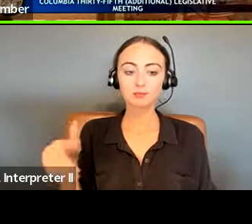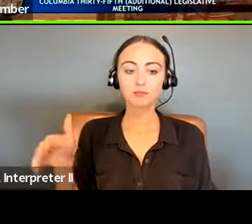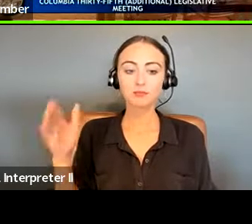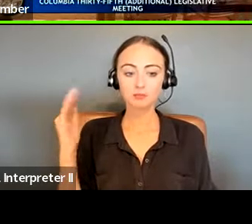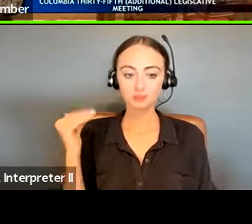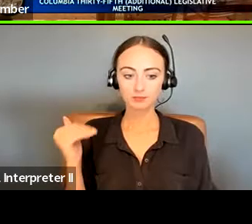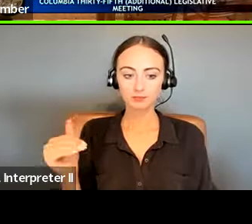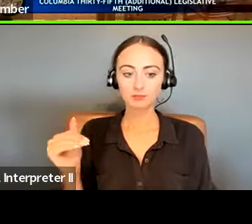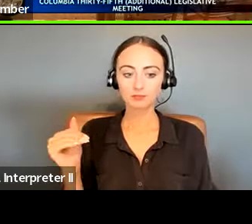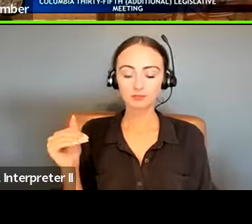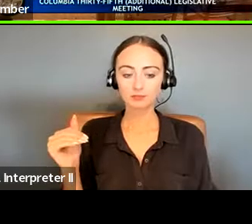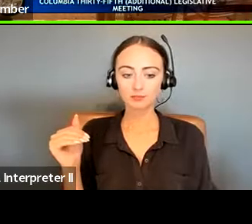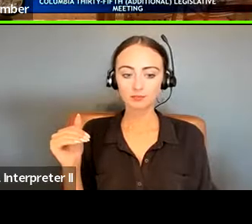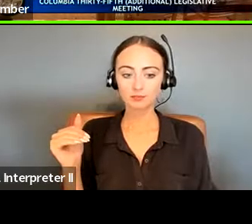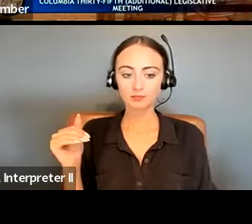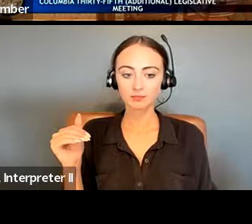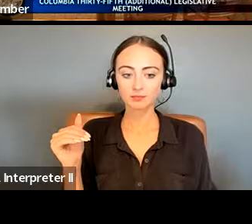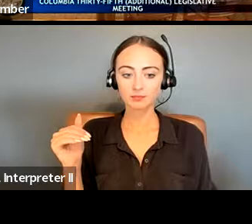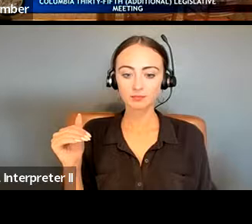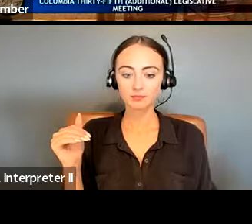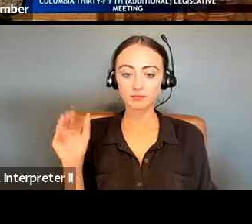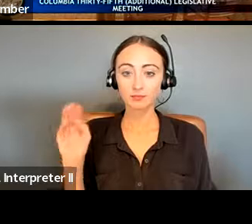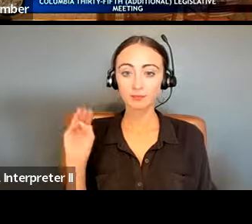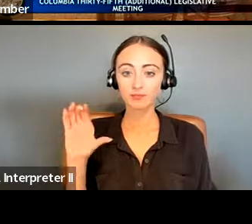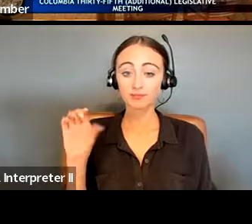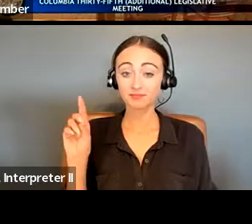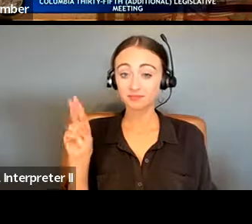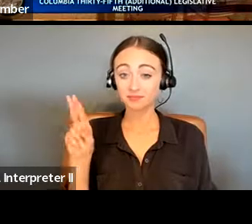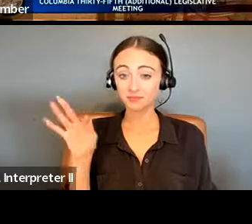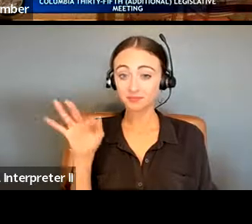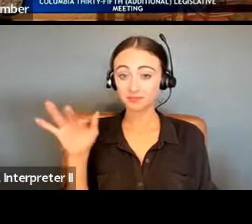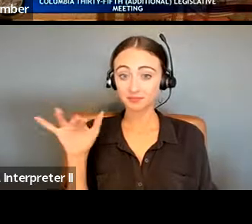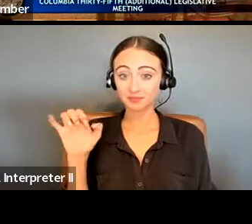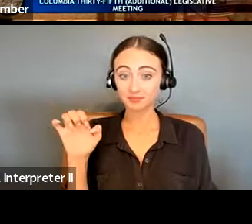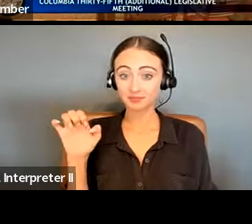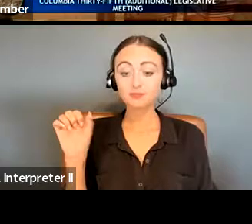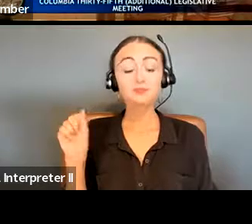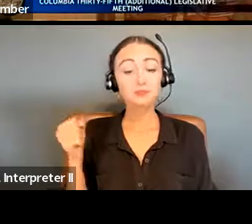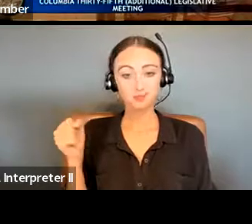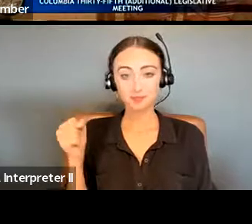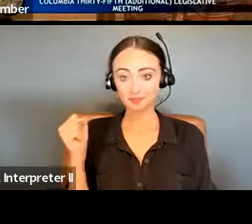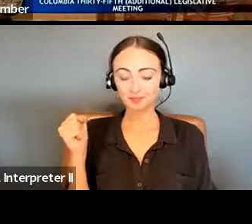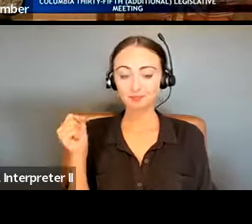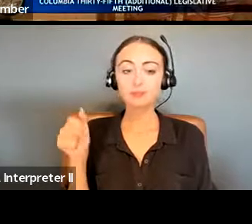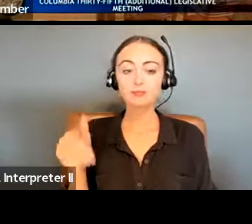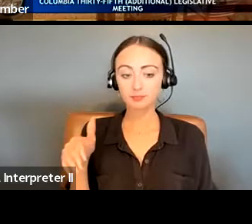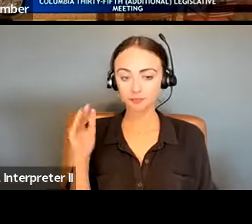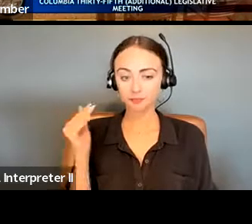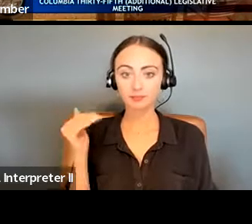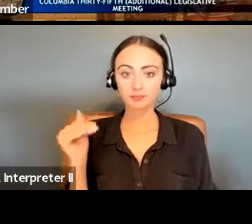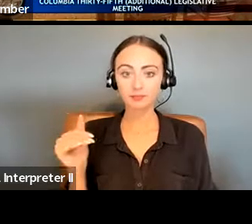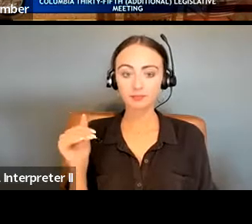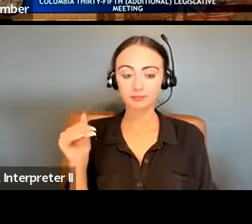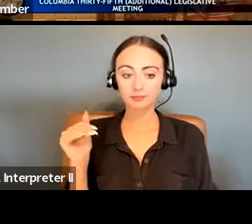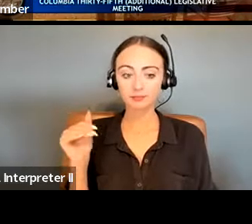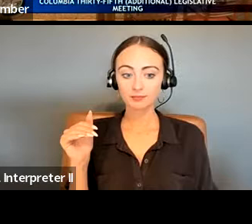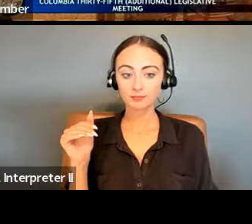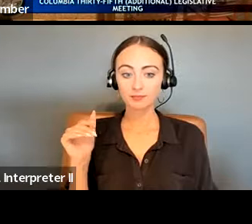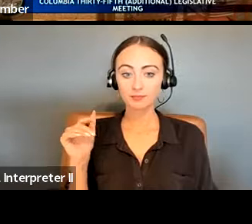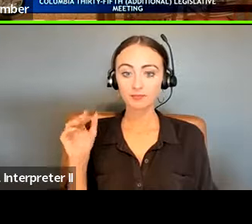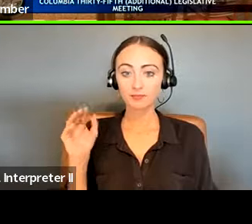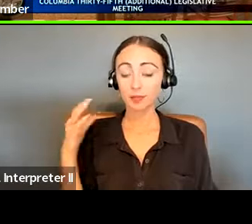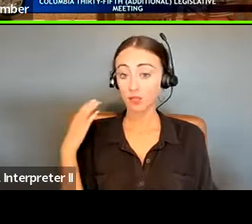Lewis George votes yes. Councilmember McDuffie. Yes. Councilmember McDuffie votes yes. Chairman